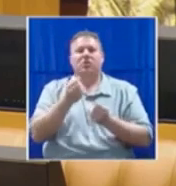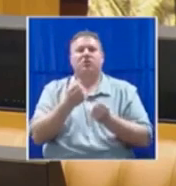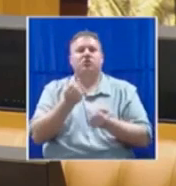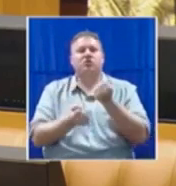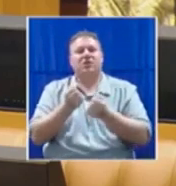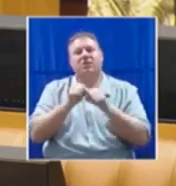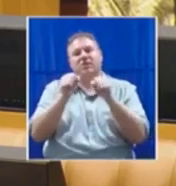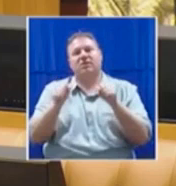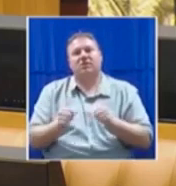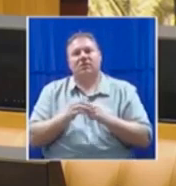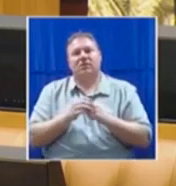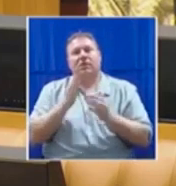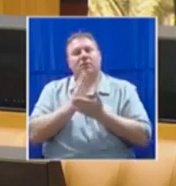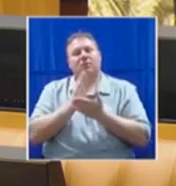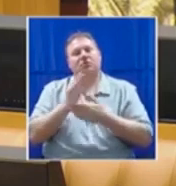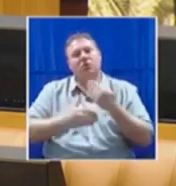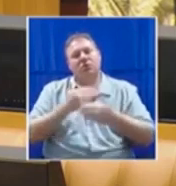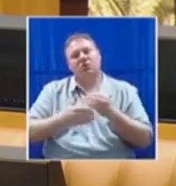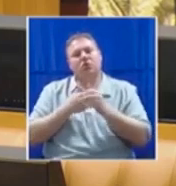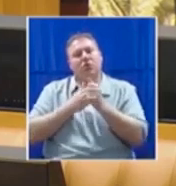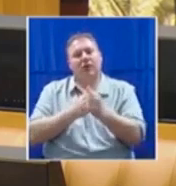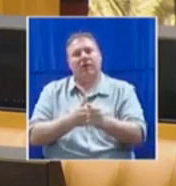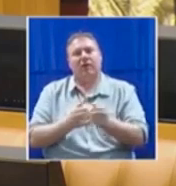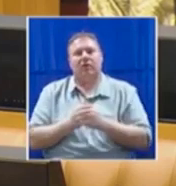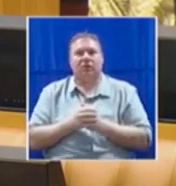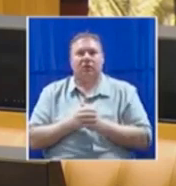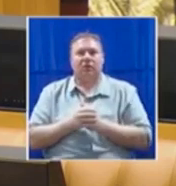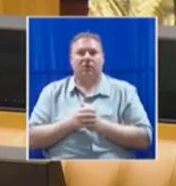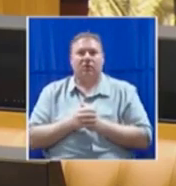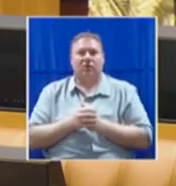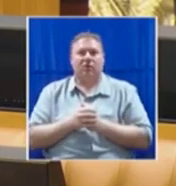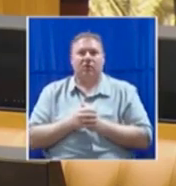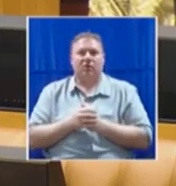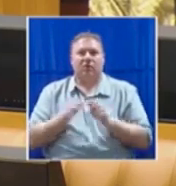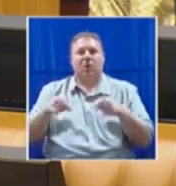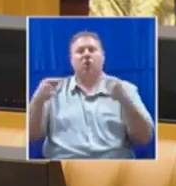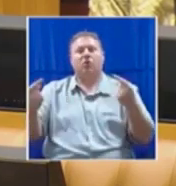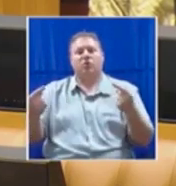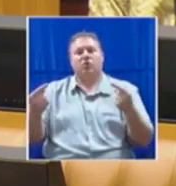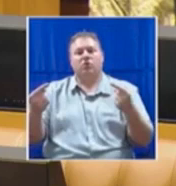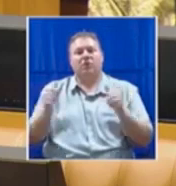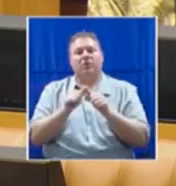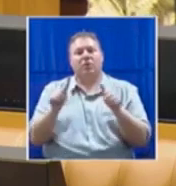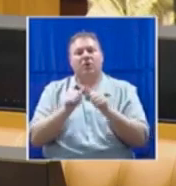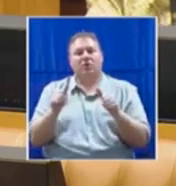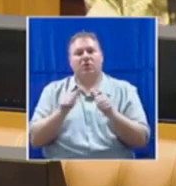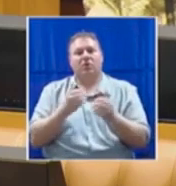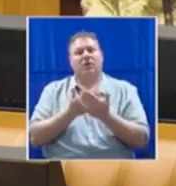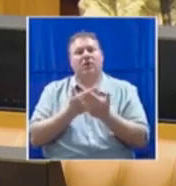should continue to lead to find alternative measures that could take us